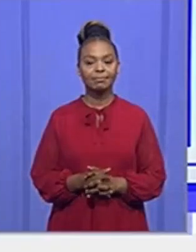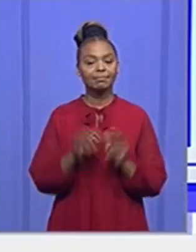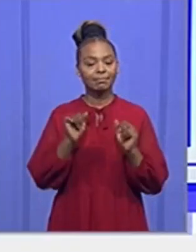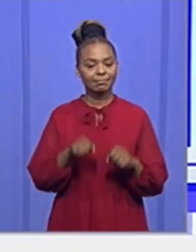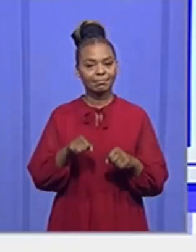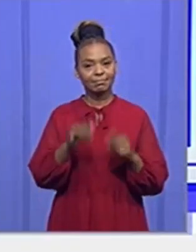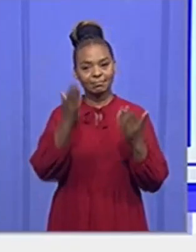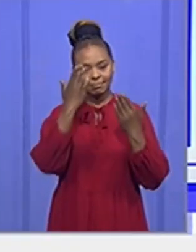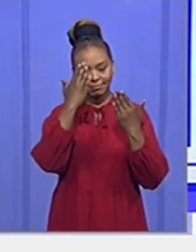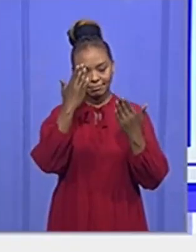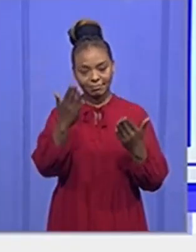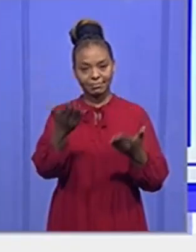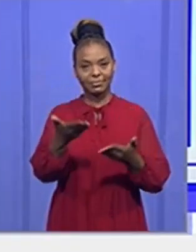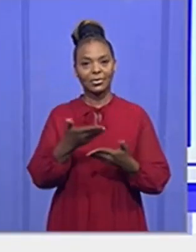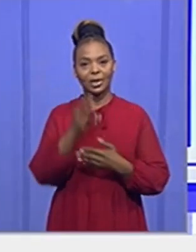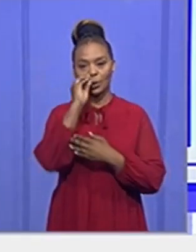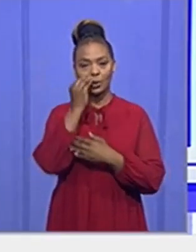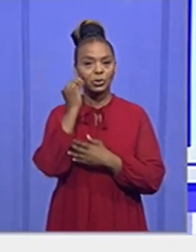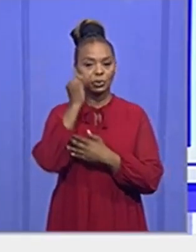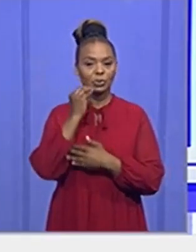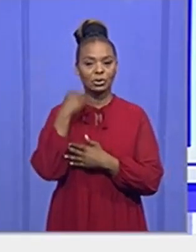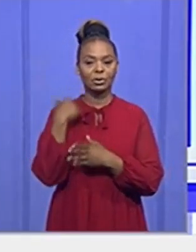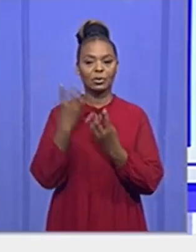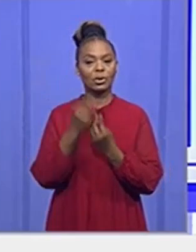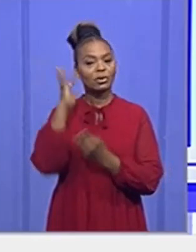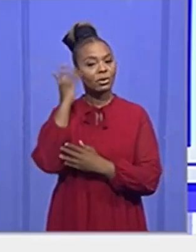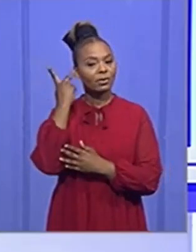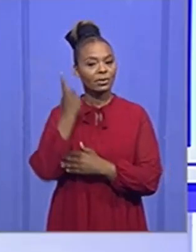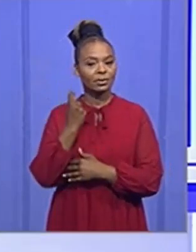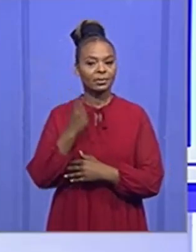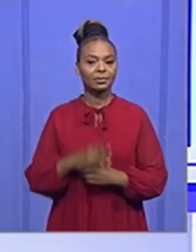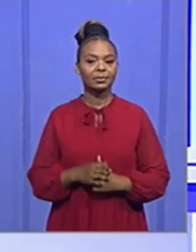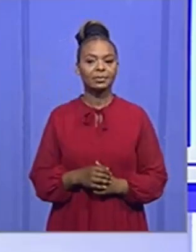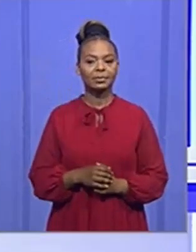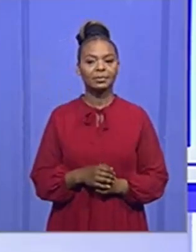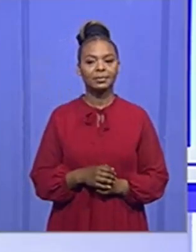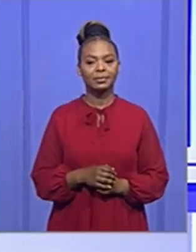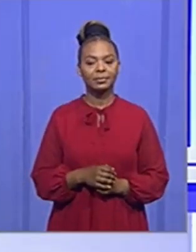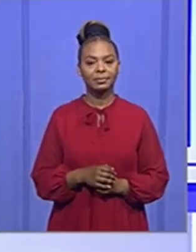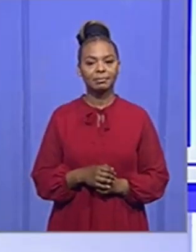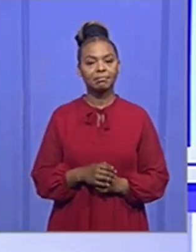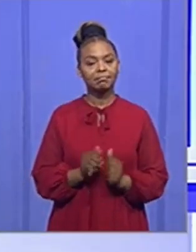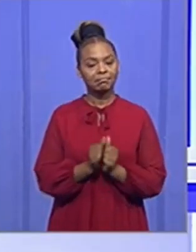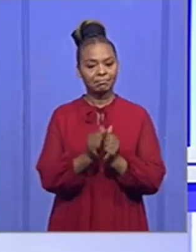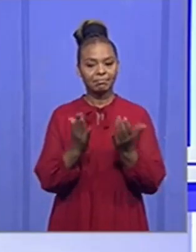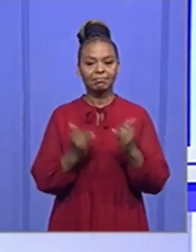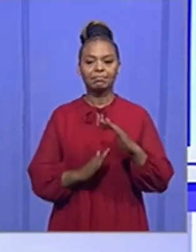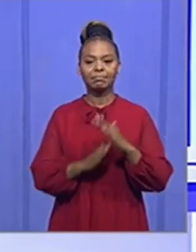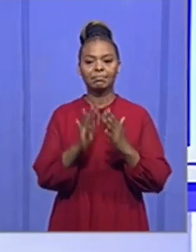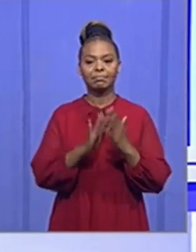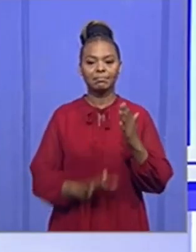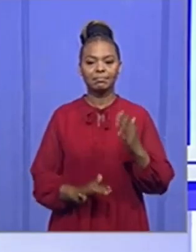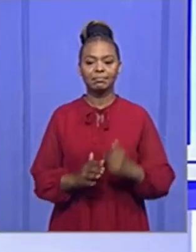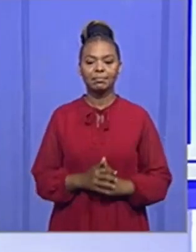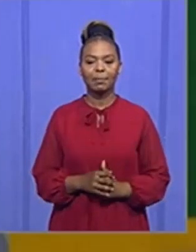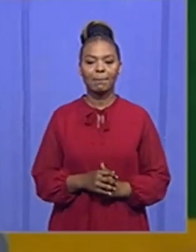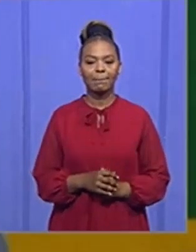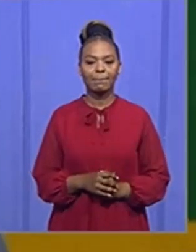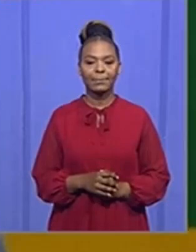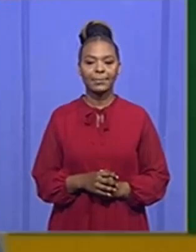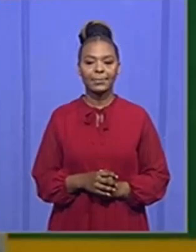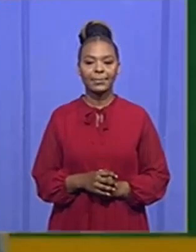dumela moiri ao amohela ditabeng tsa Sesotho ke mmoho le trefo sa ntwe lengwe. Ha re kale ka dihlo tsa tsona.